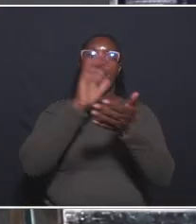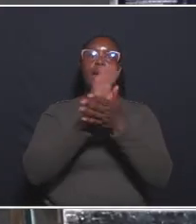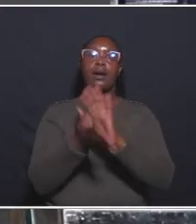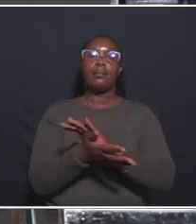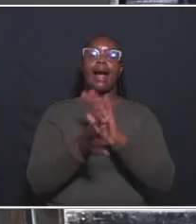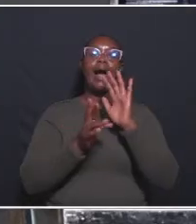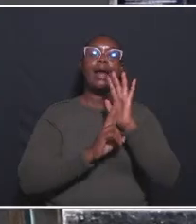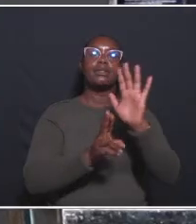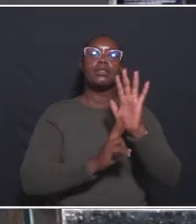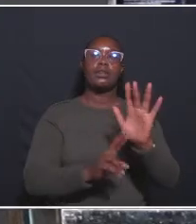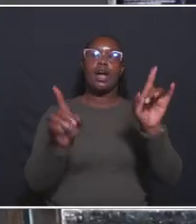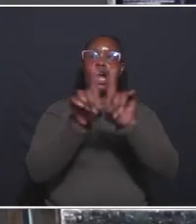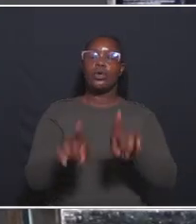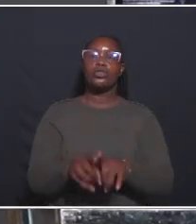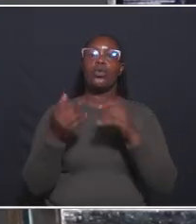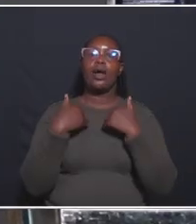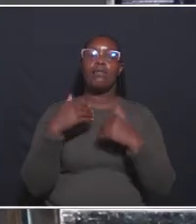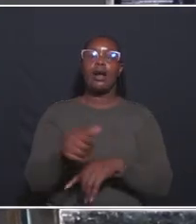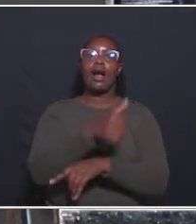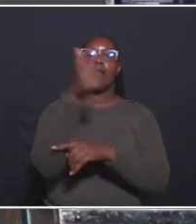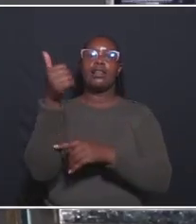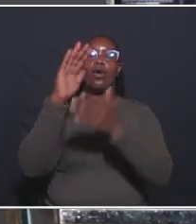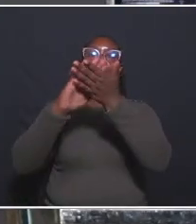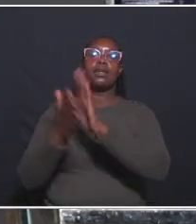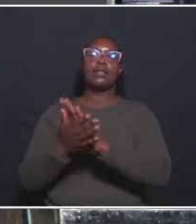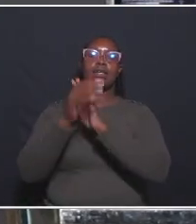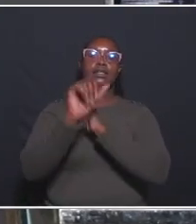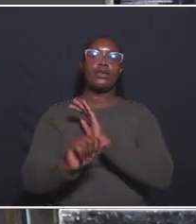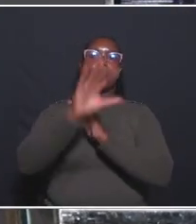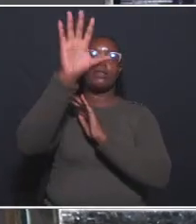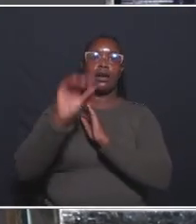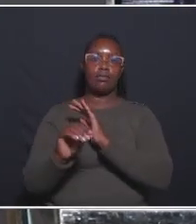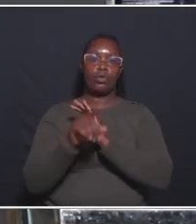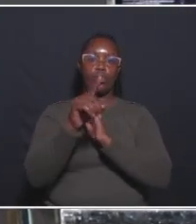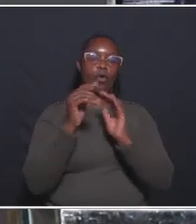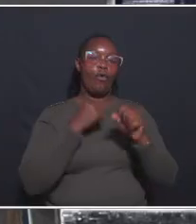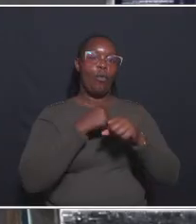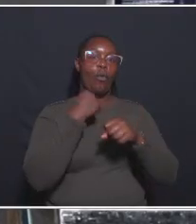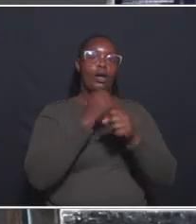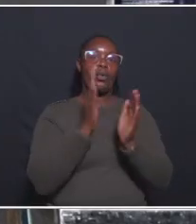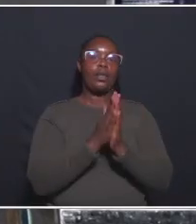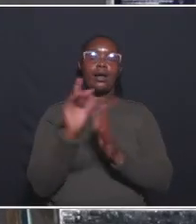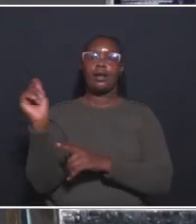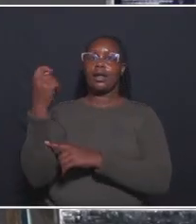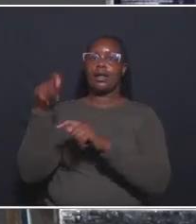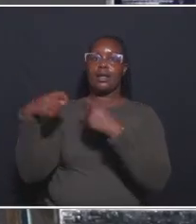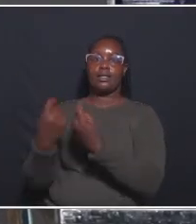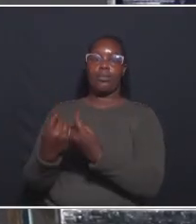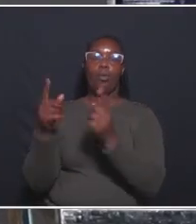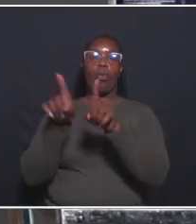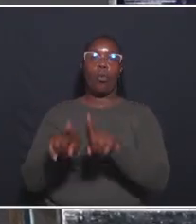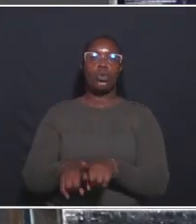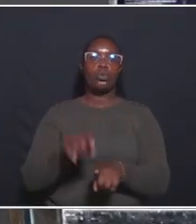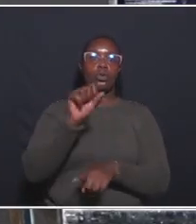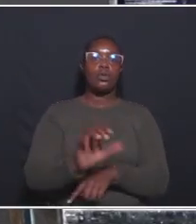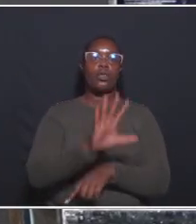representative, and we have another community in South Africa, so you're dealing with Kenyan team and South African team. So the